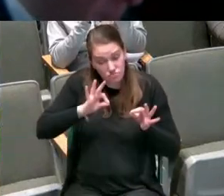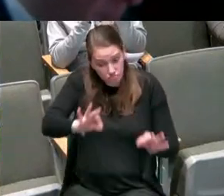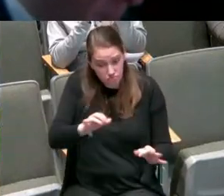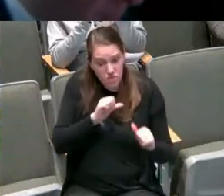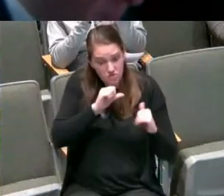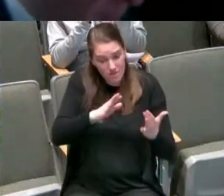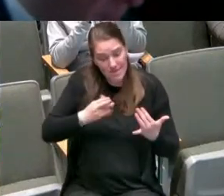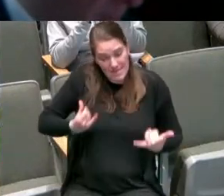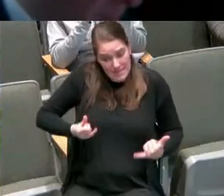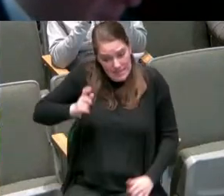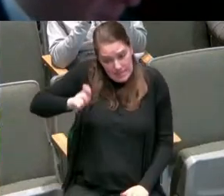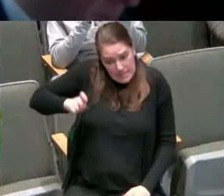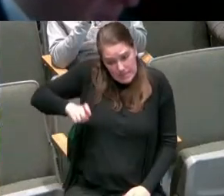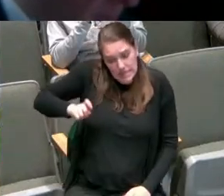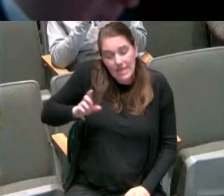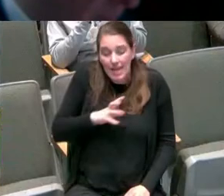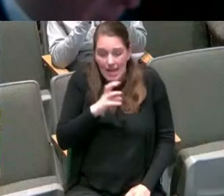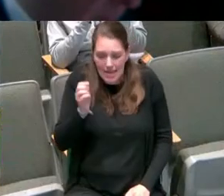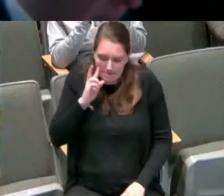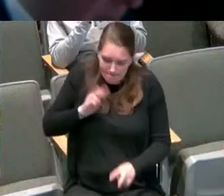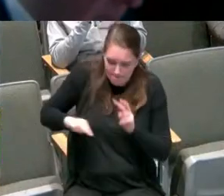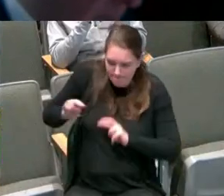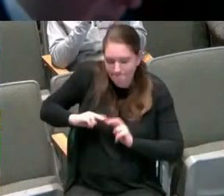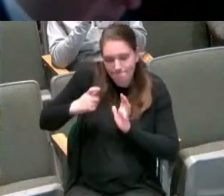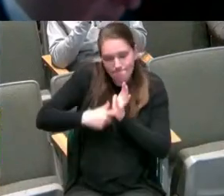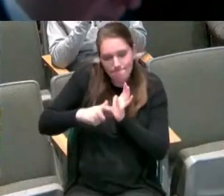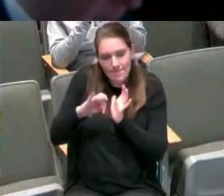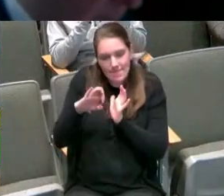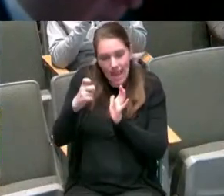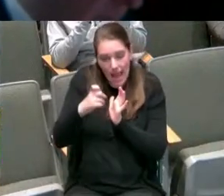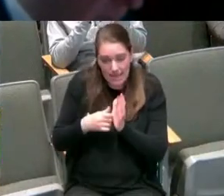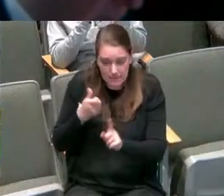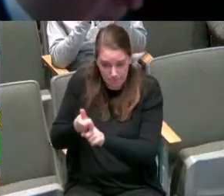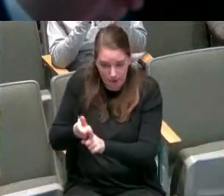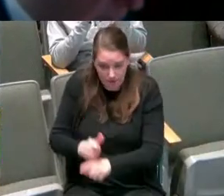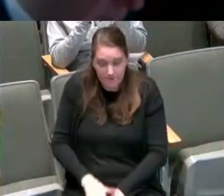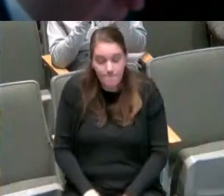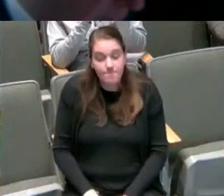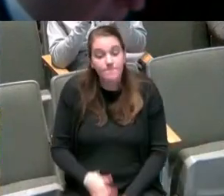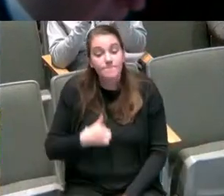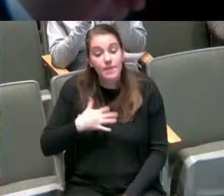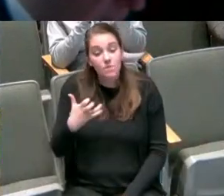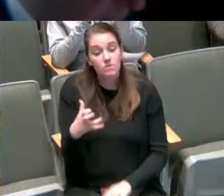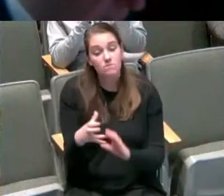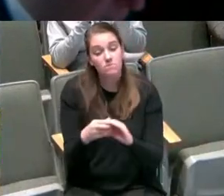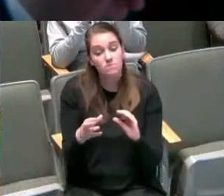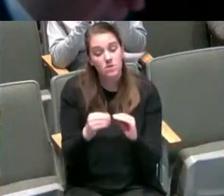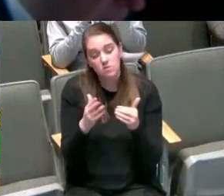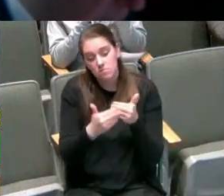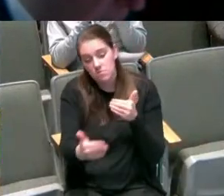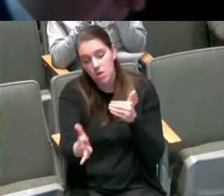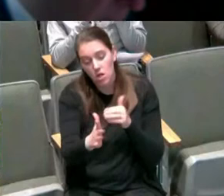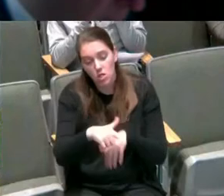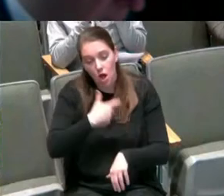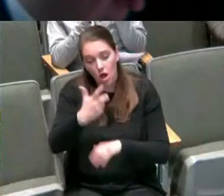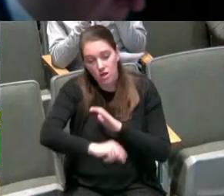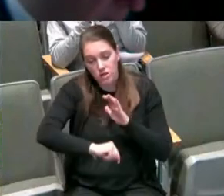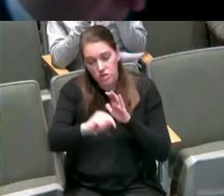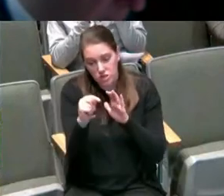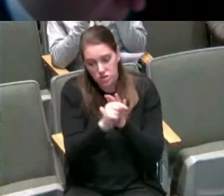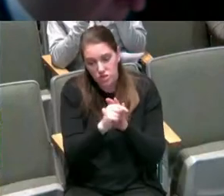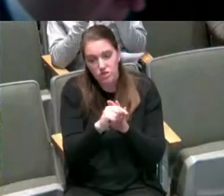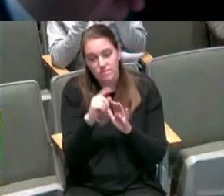existing constraints including tax impact I also want to very briefly discuss the longer term Horizon for the operating budget